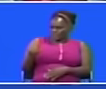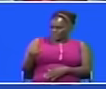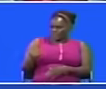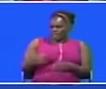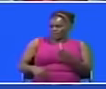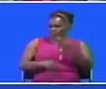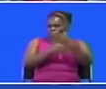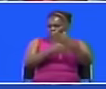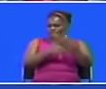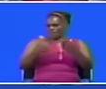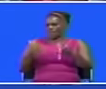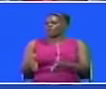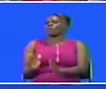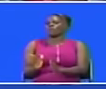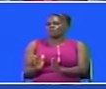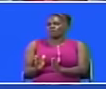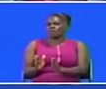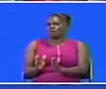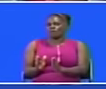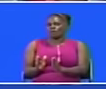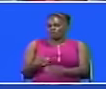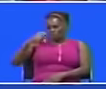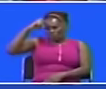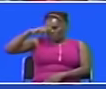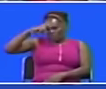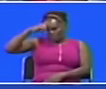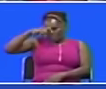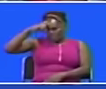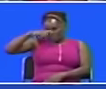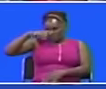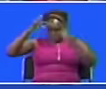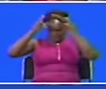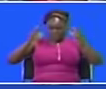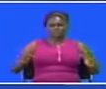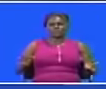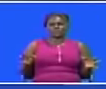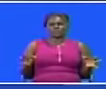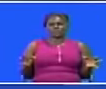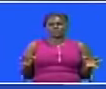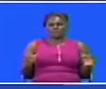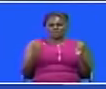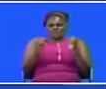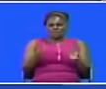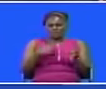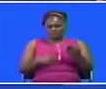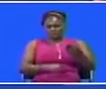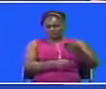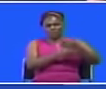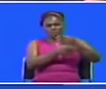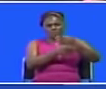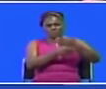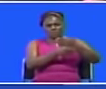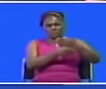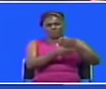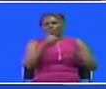standby alternative would always be a wise decision. If there is a backup